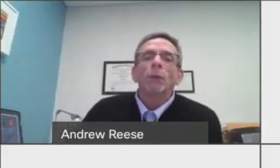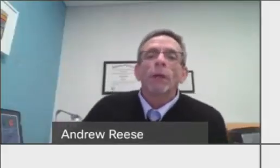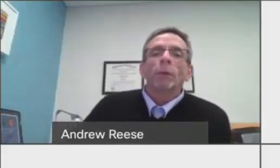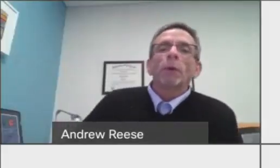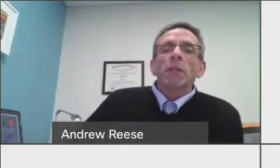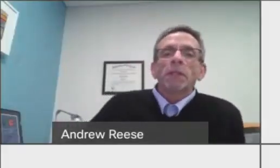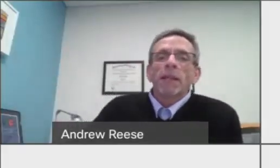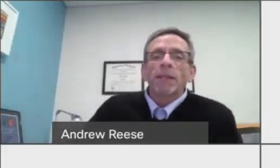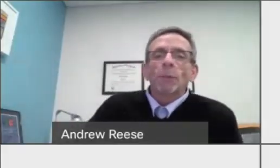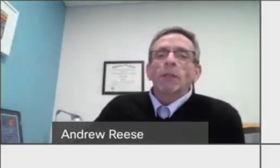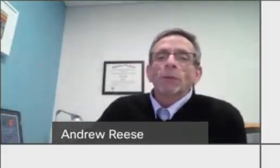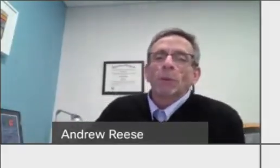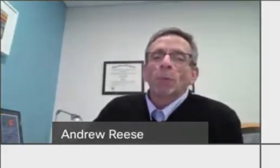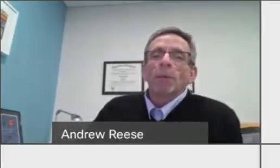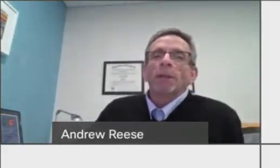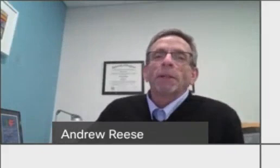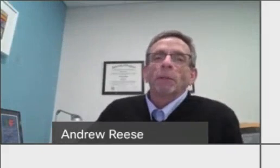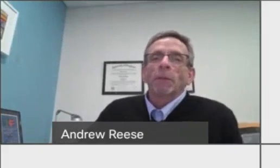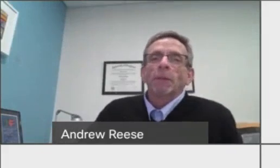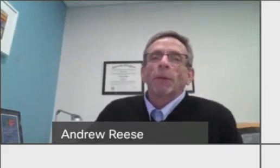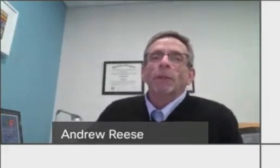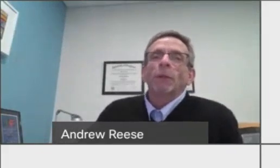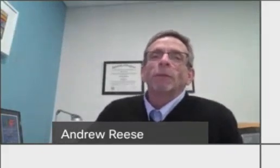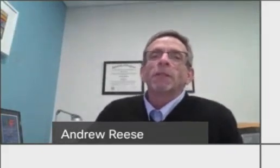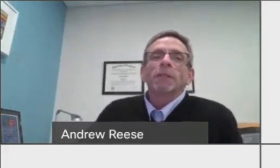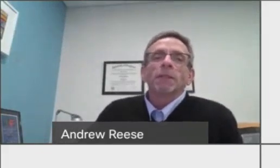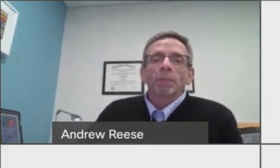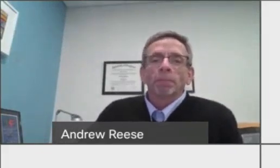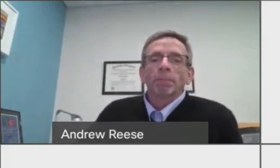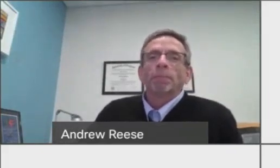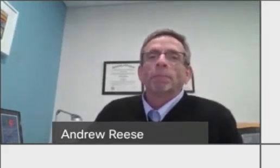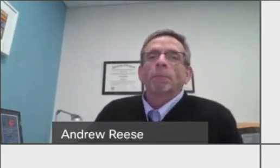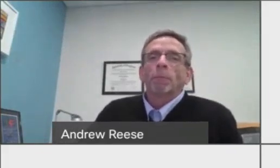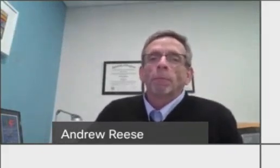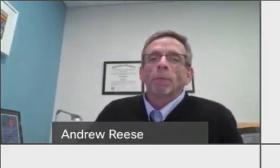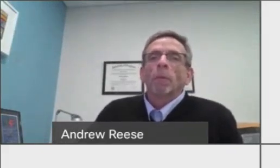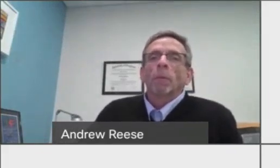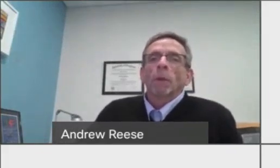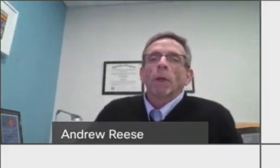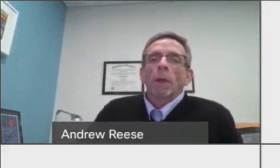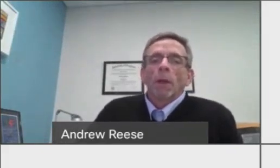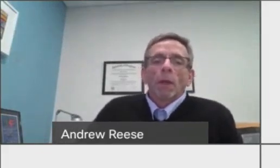Good afternoon, everyone. This is Andy Reese with Department on Disability Services.